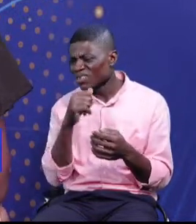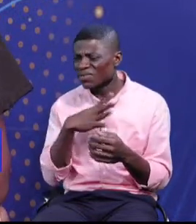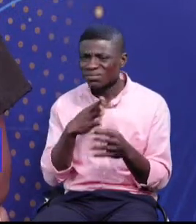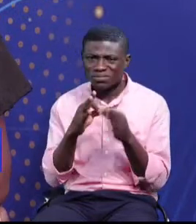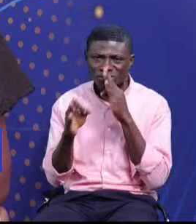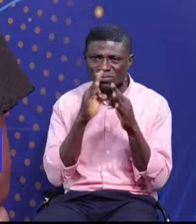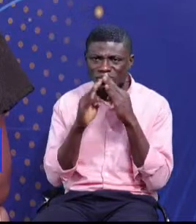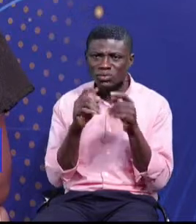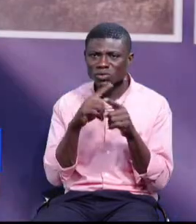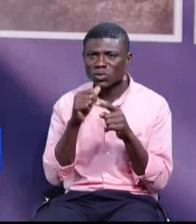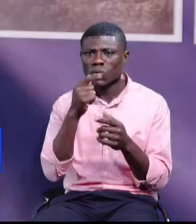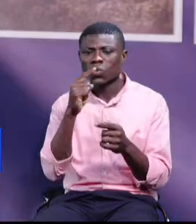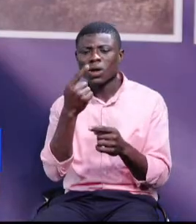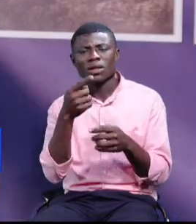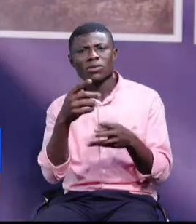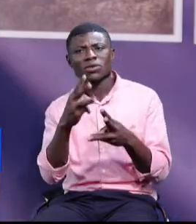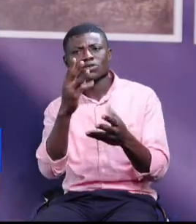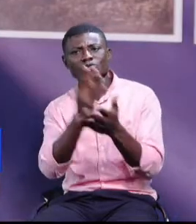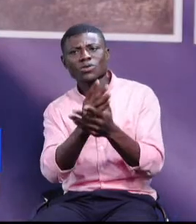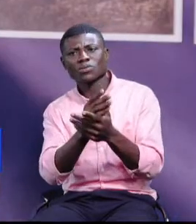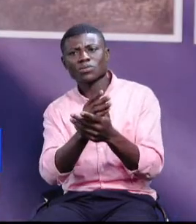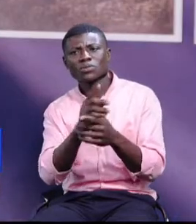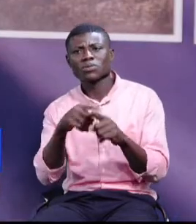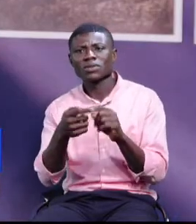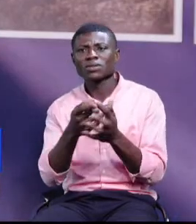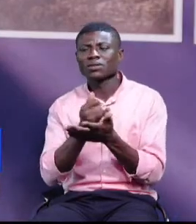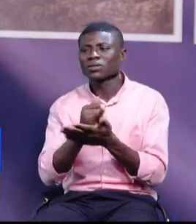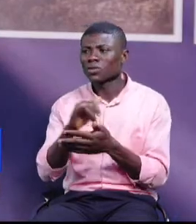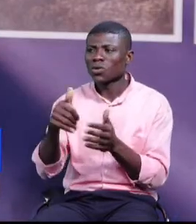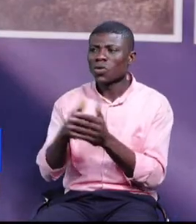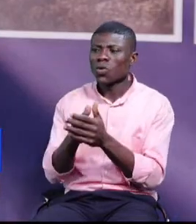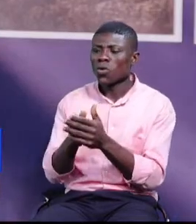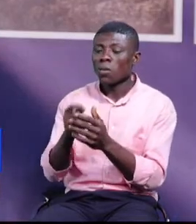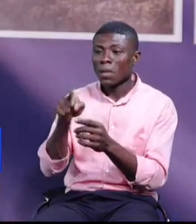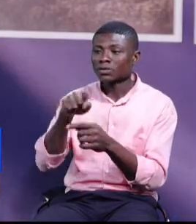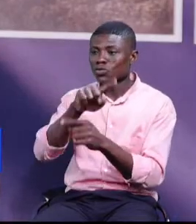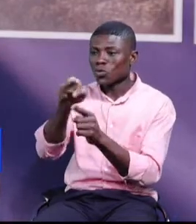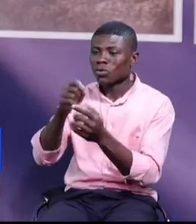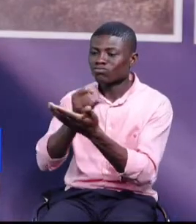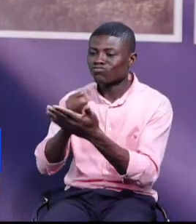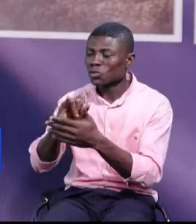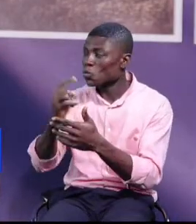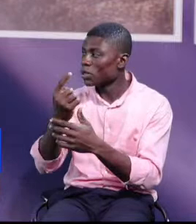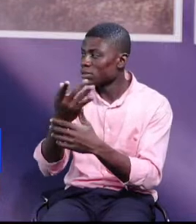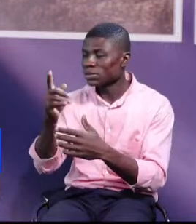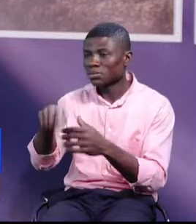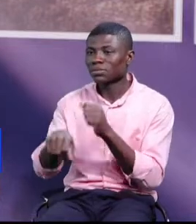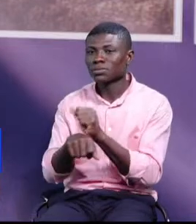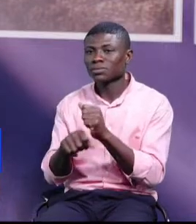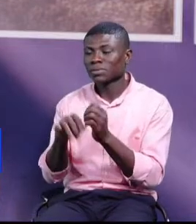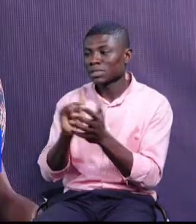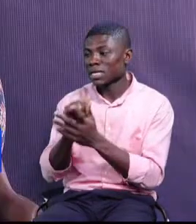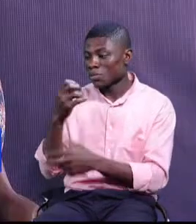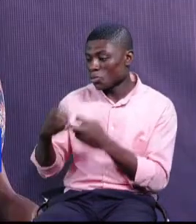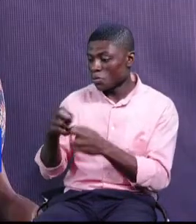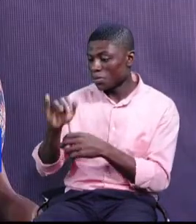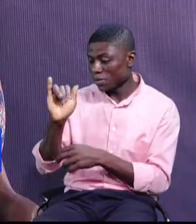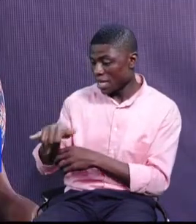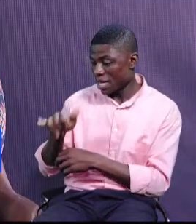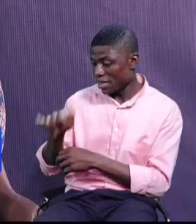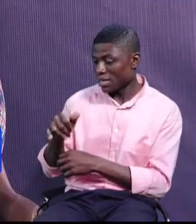no one-stop institution can go to for all the information. No, that's the problem. No,